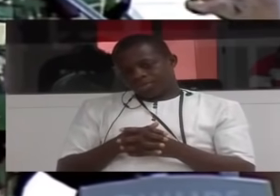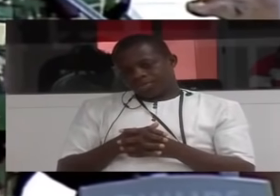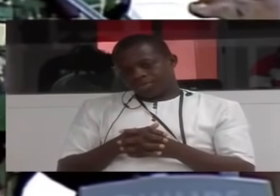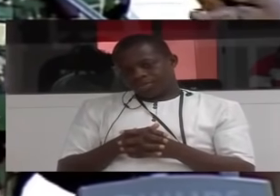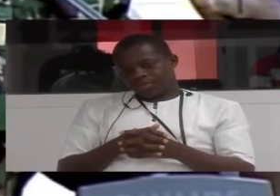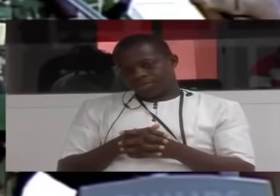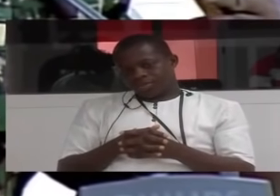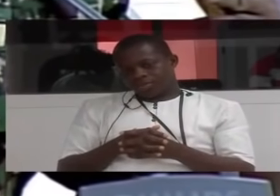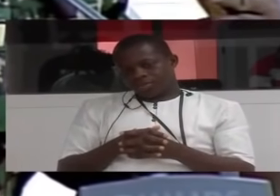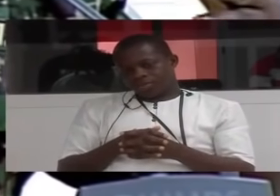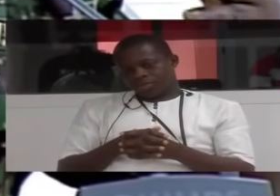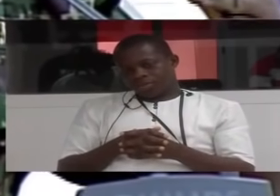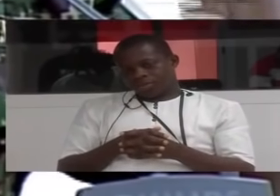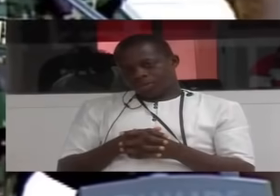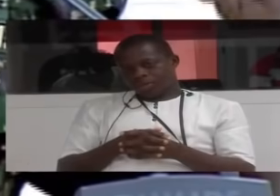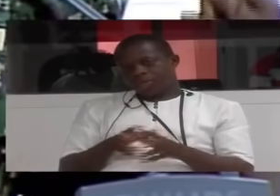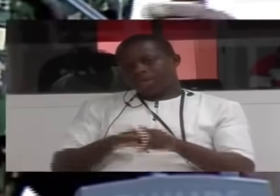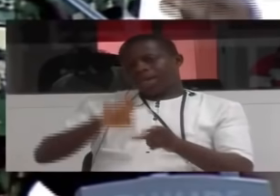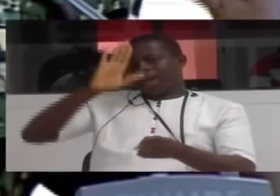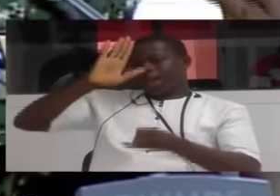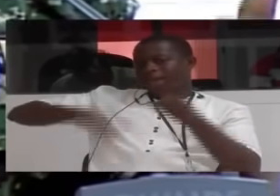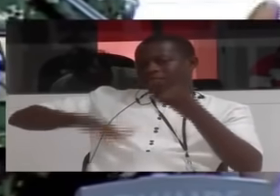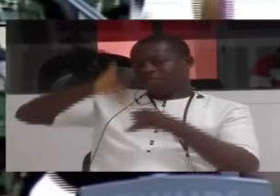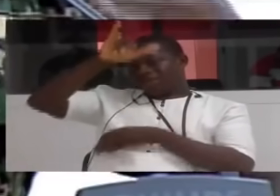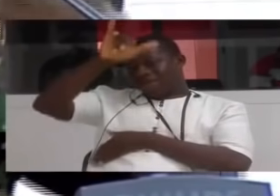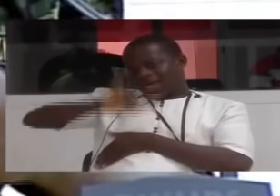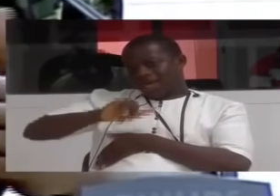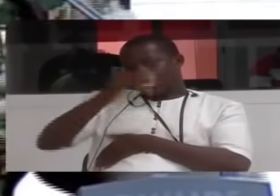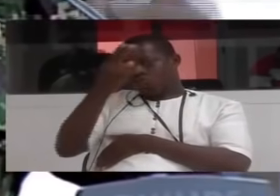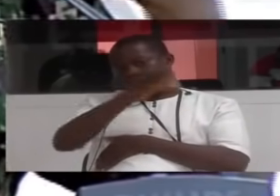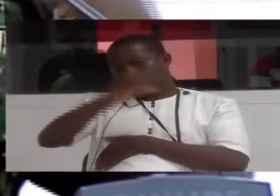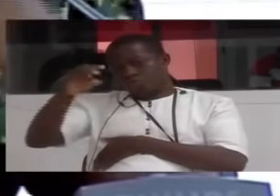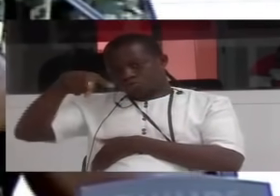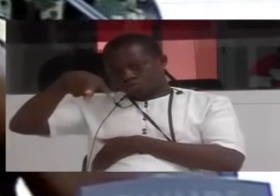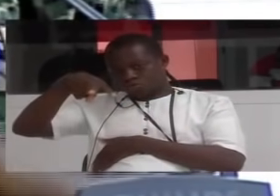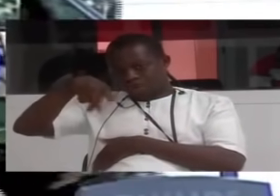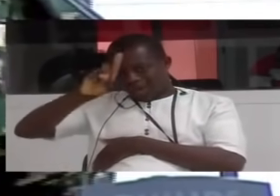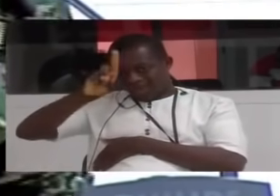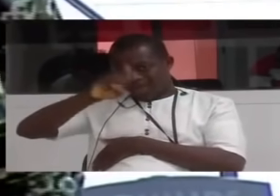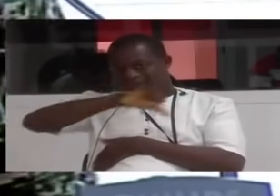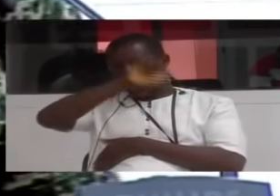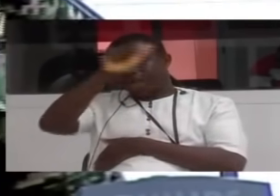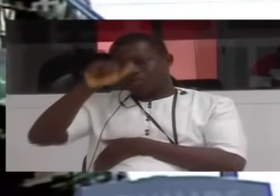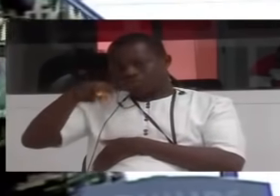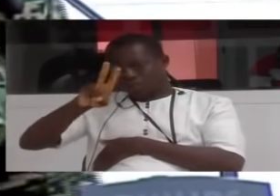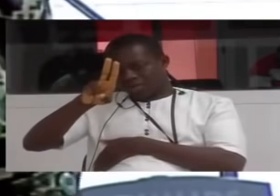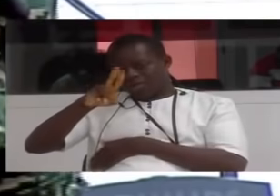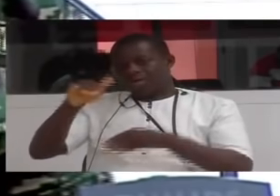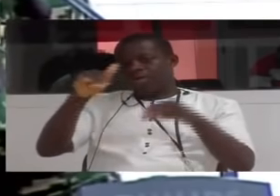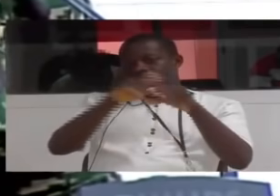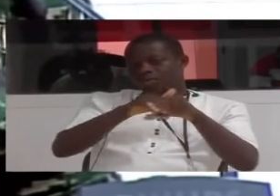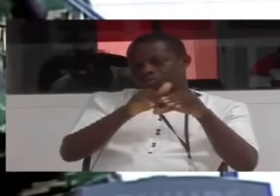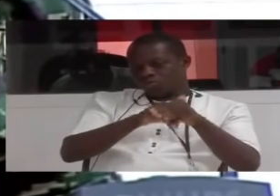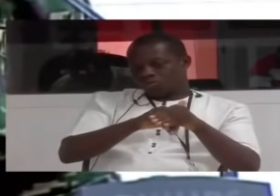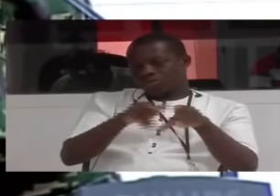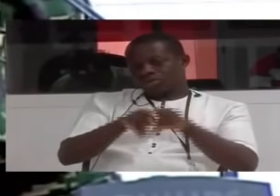ci at the end of at the 2011 to 12 ci la duga ci patrol team bi. It was at the end